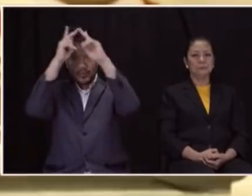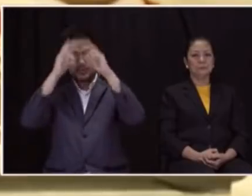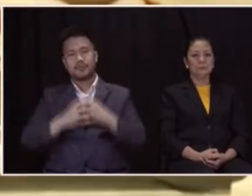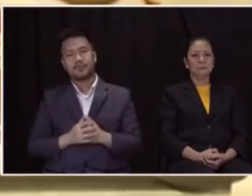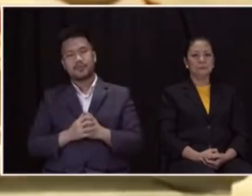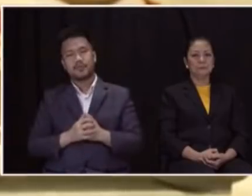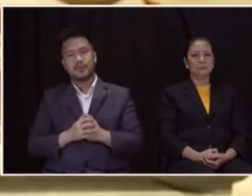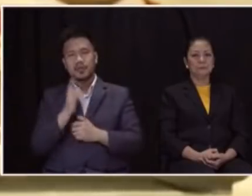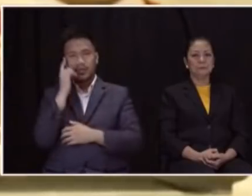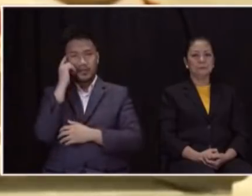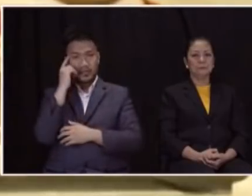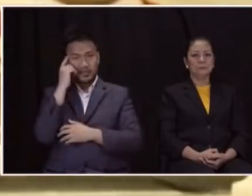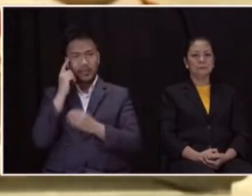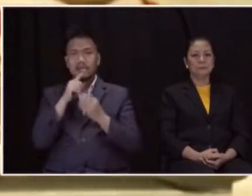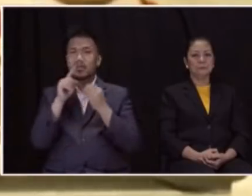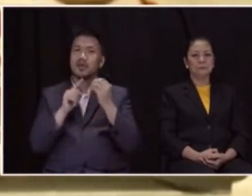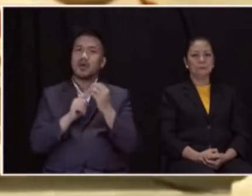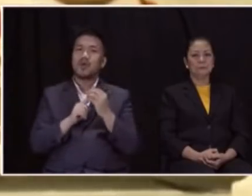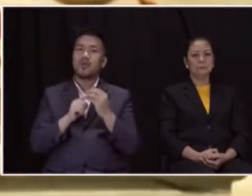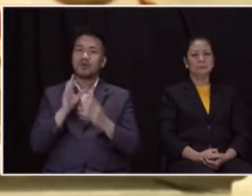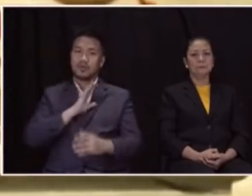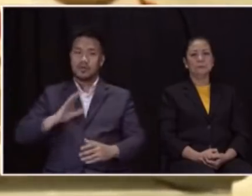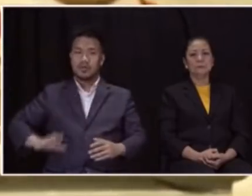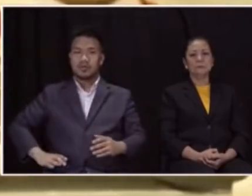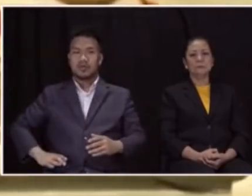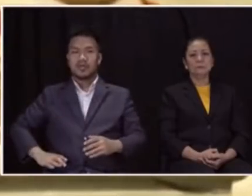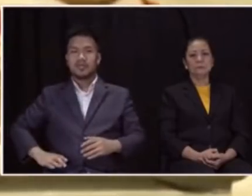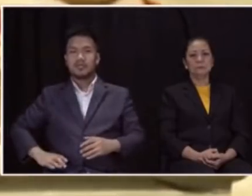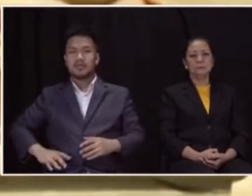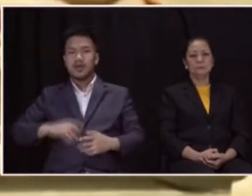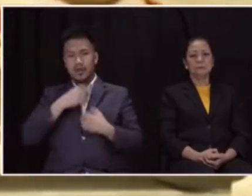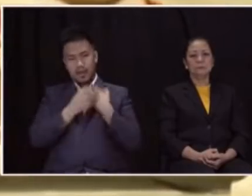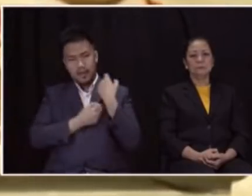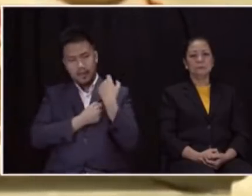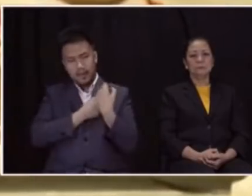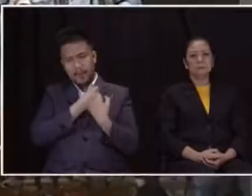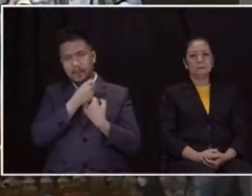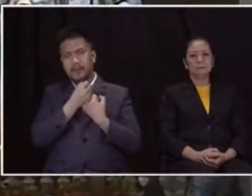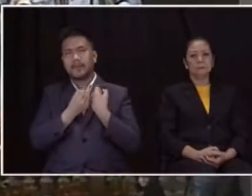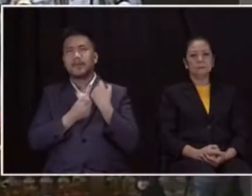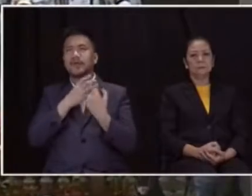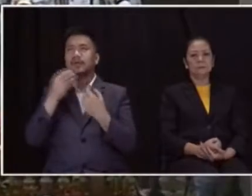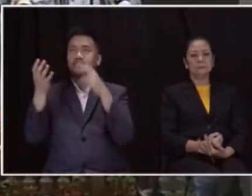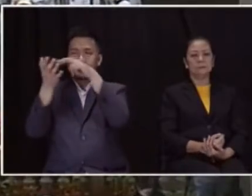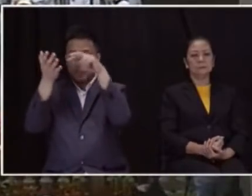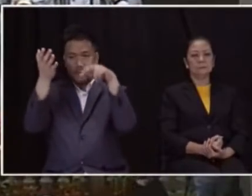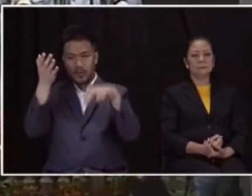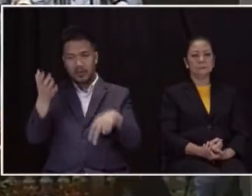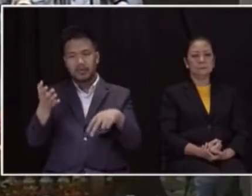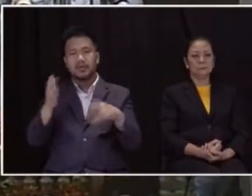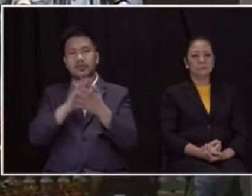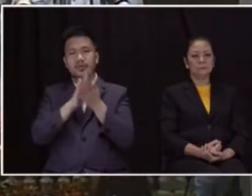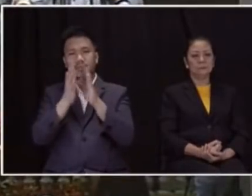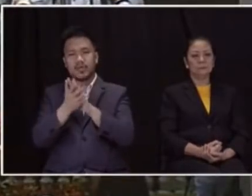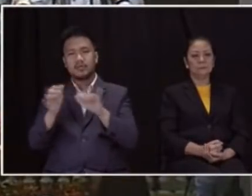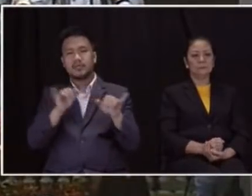Contemplating the mystery of Christ's compassionate condescension, by which he has enhanced our